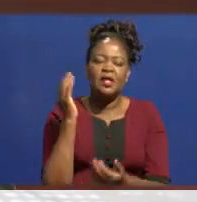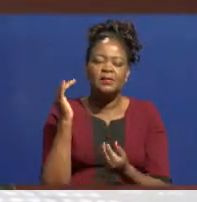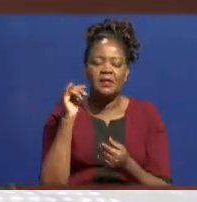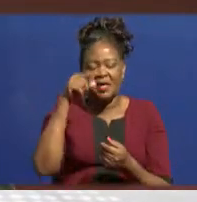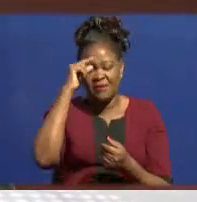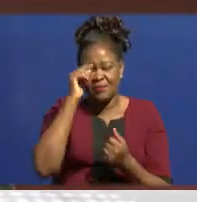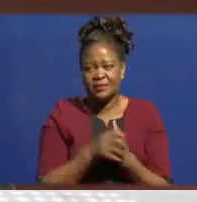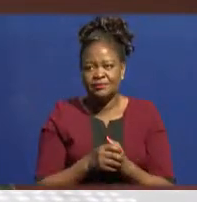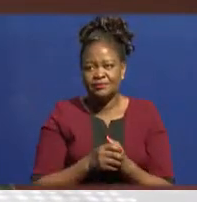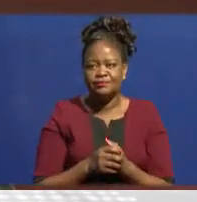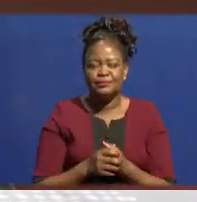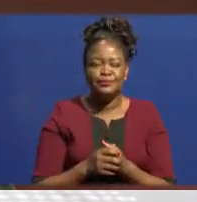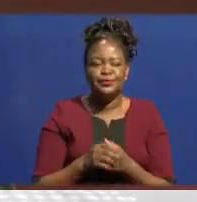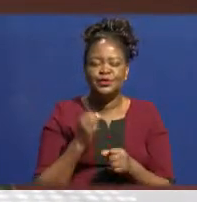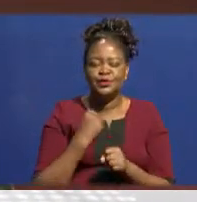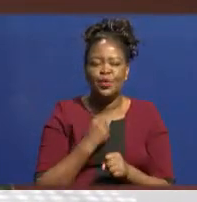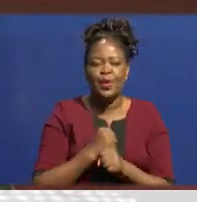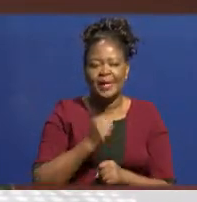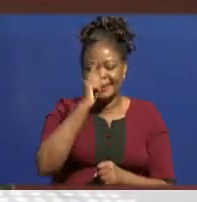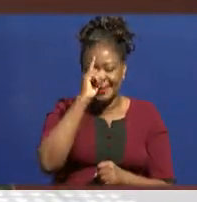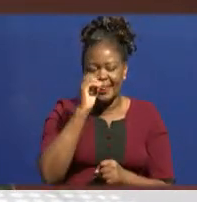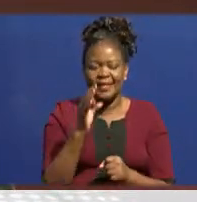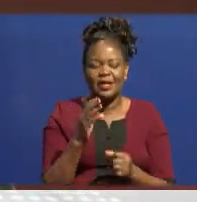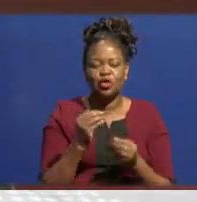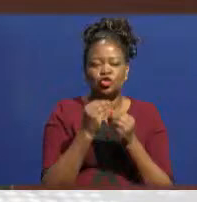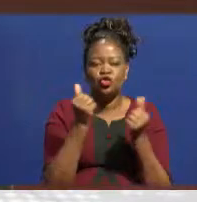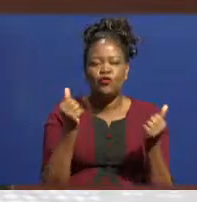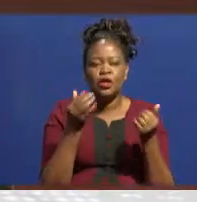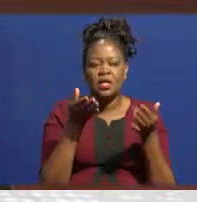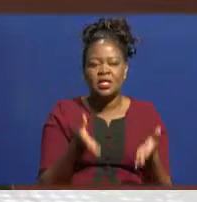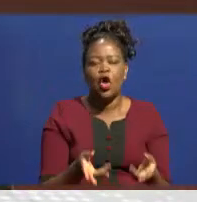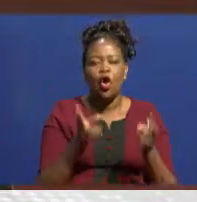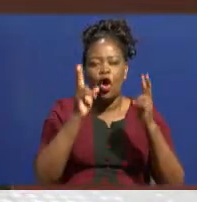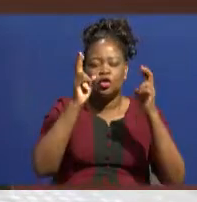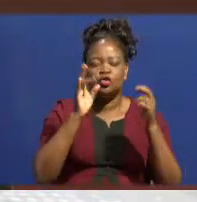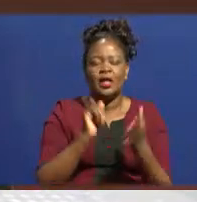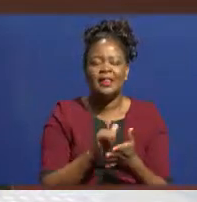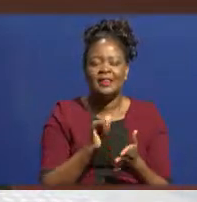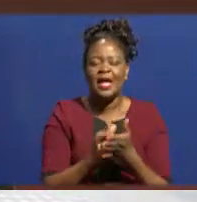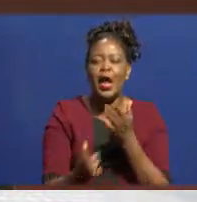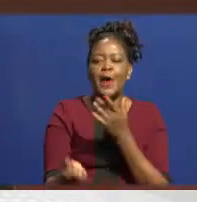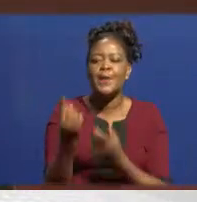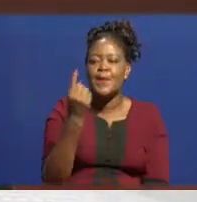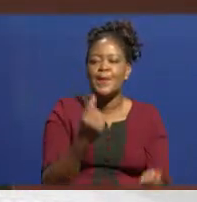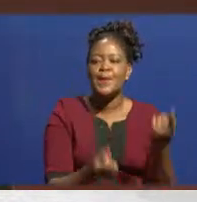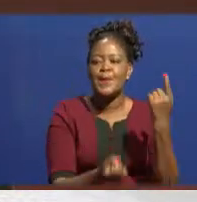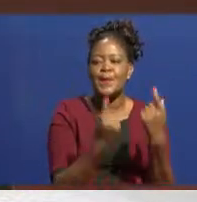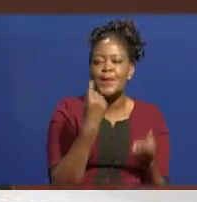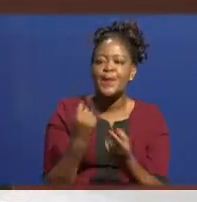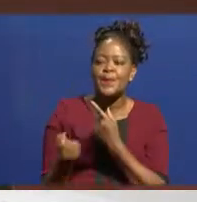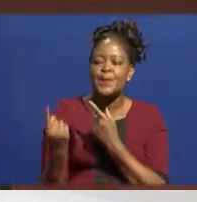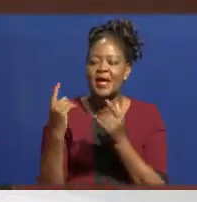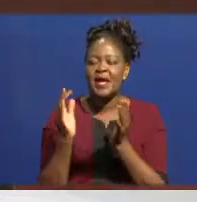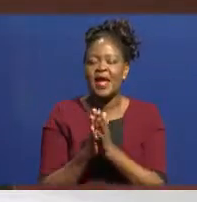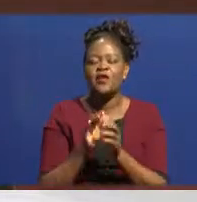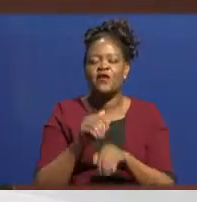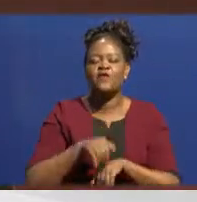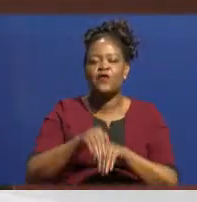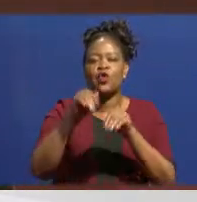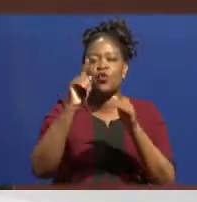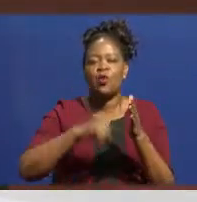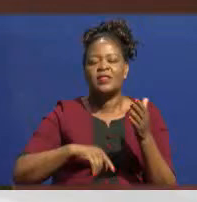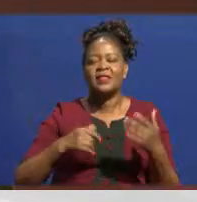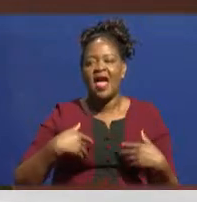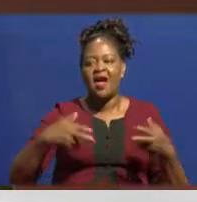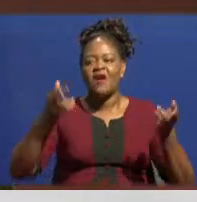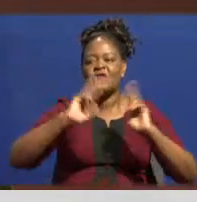take drastic measure in resolving the current issues that is arising, and of course, adhering to what they have